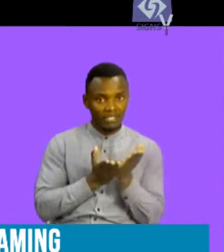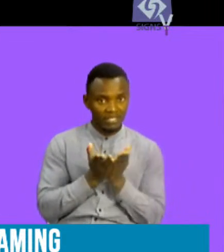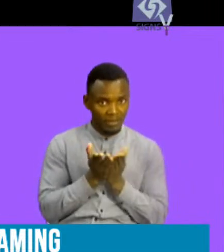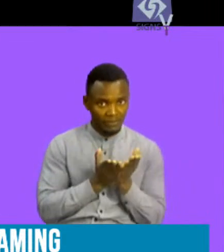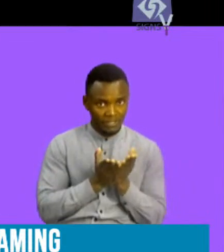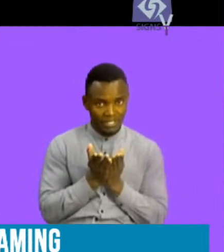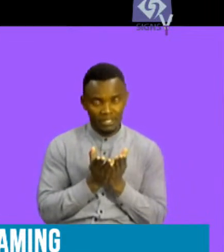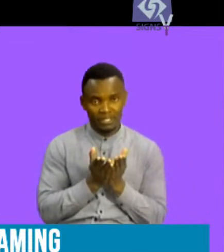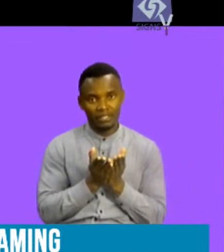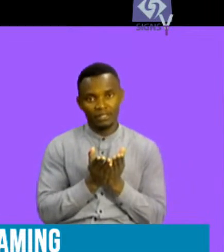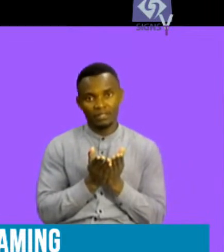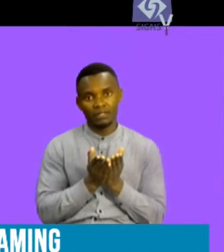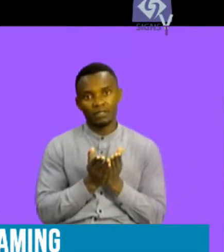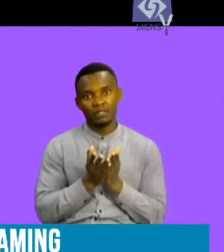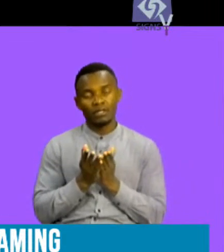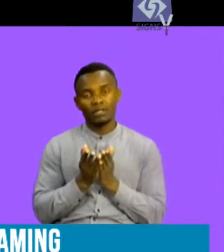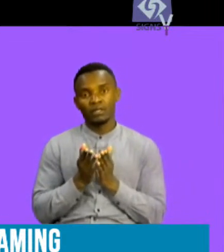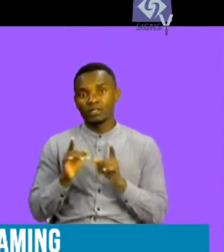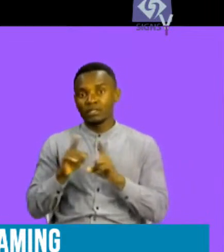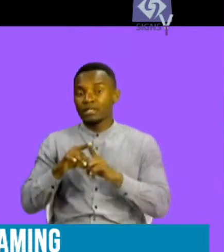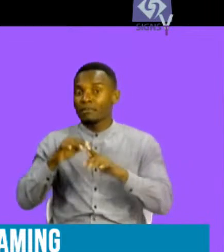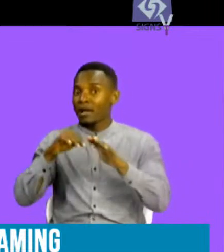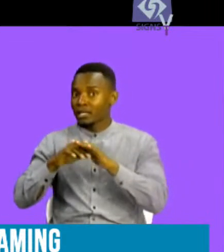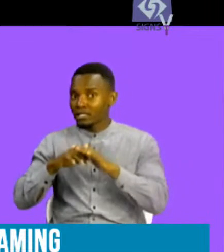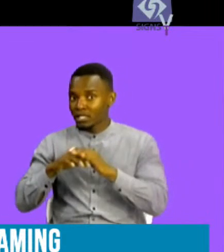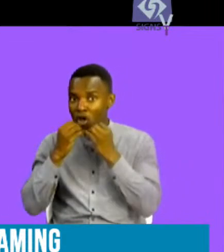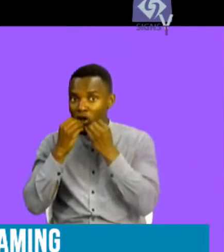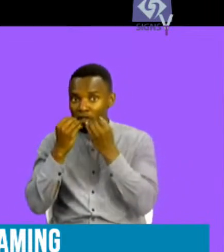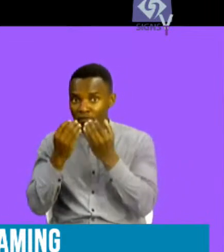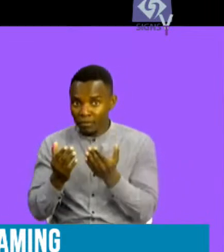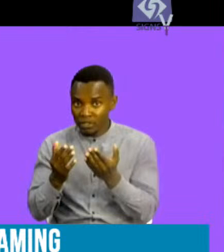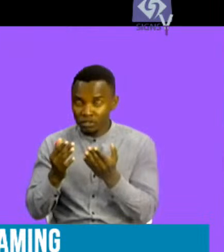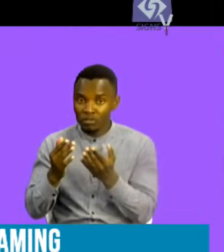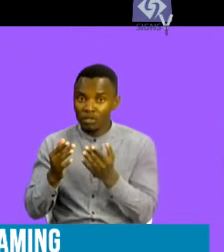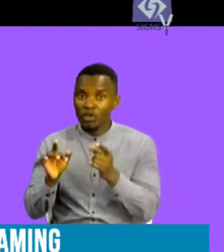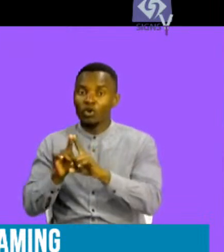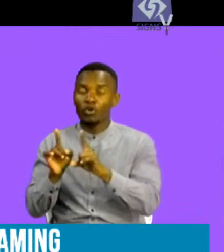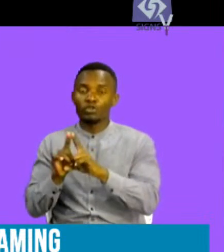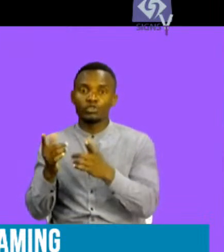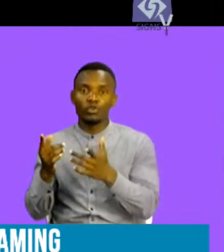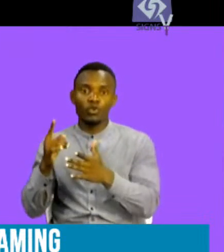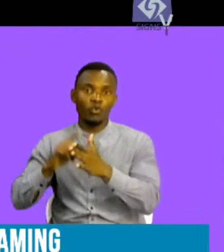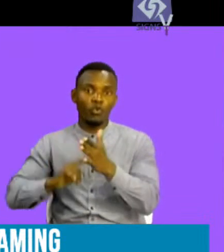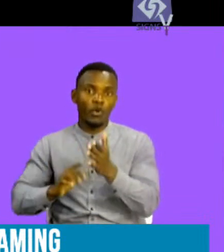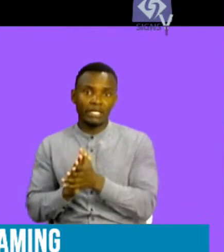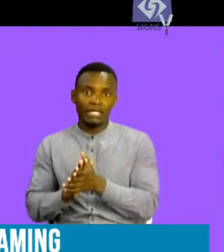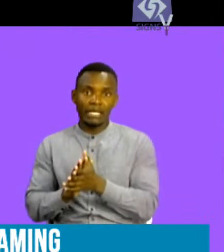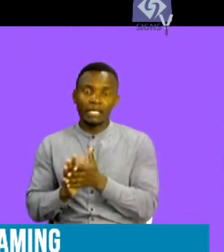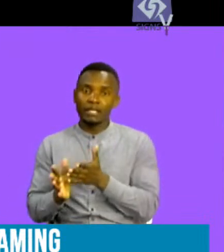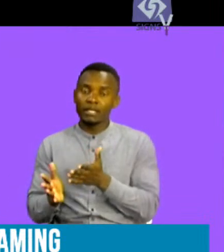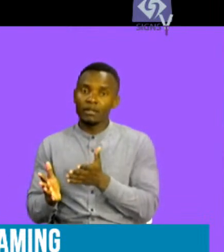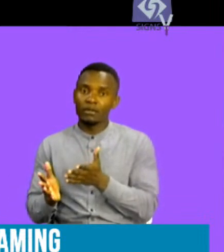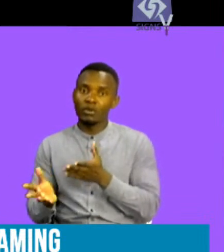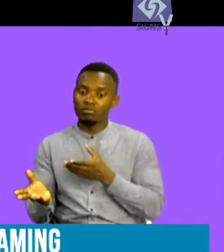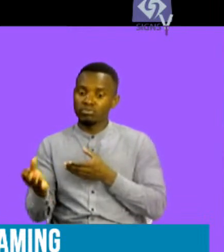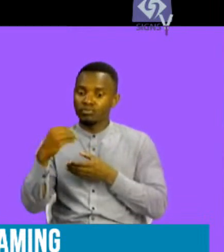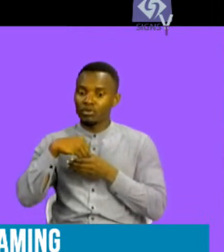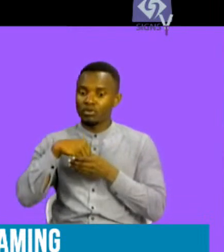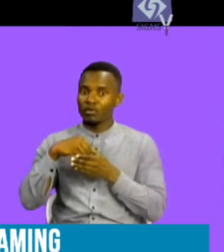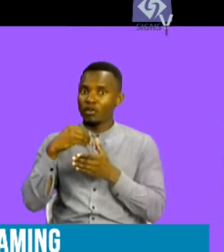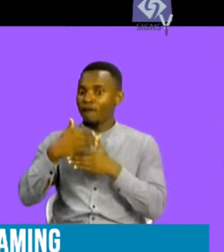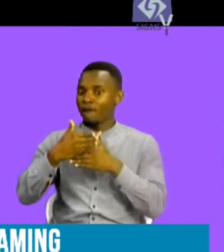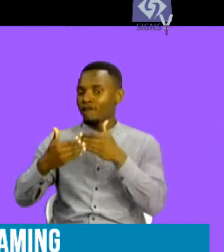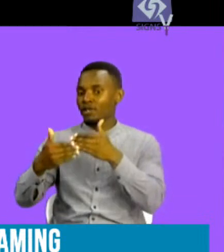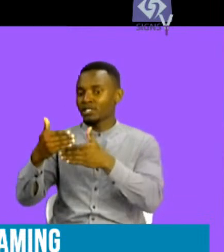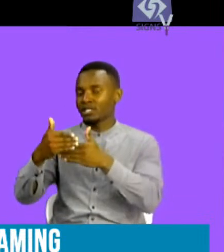the reaching of information, and also the accommodating facilities. Yeah. If